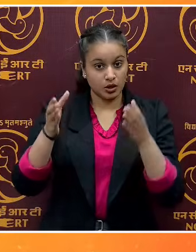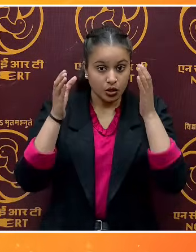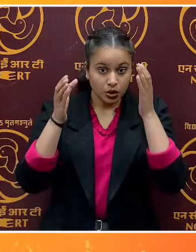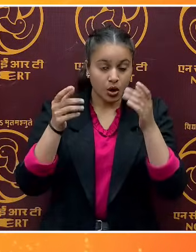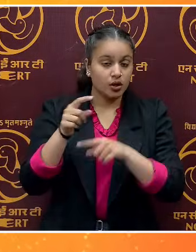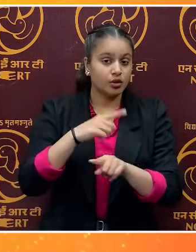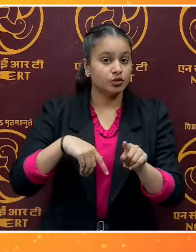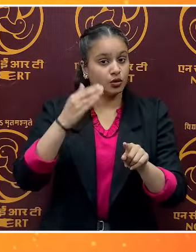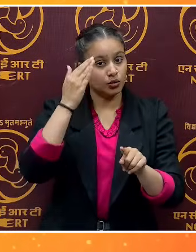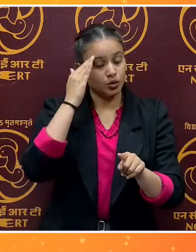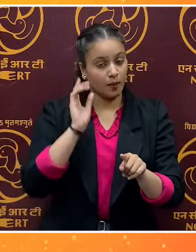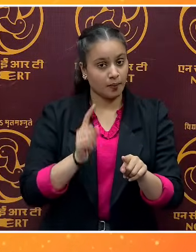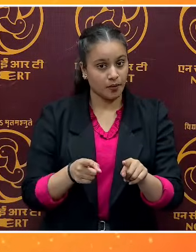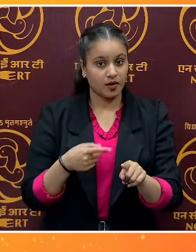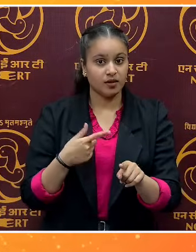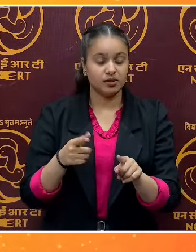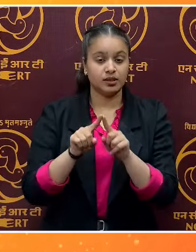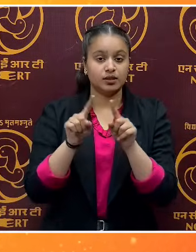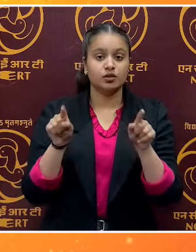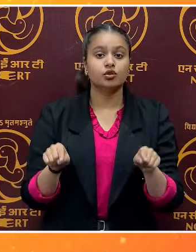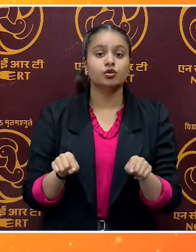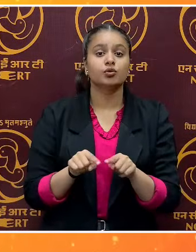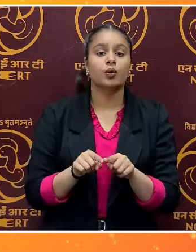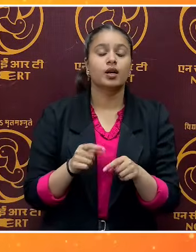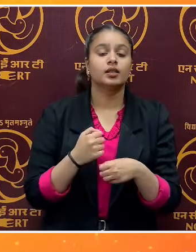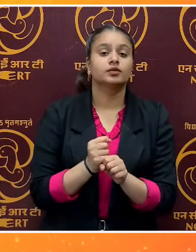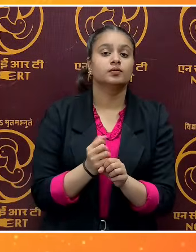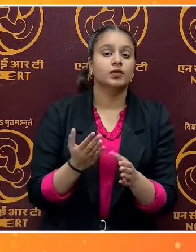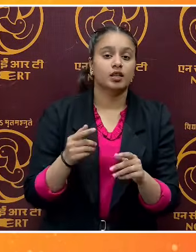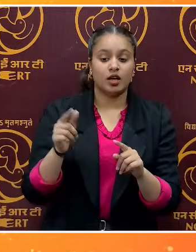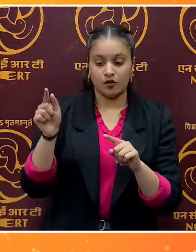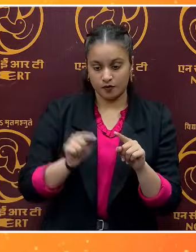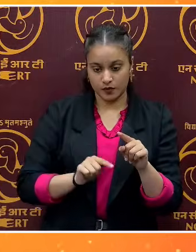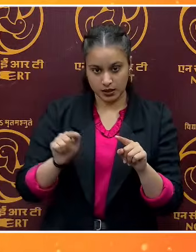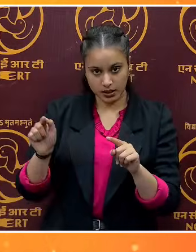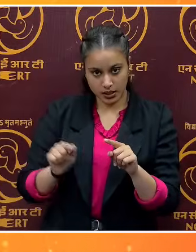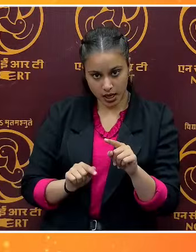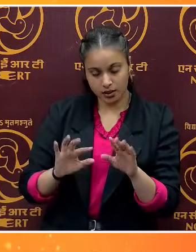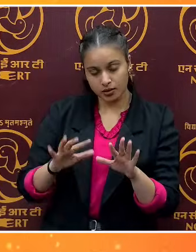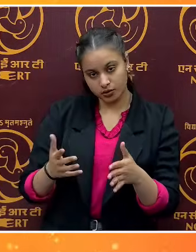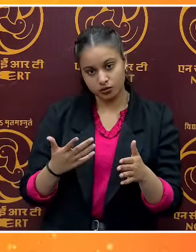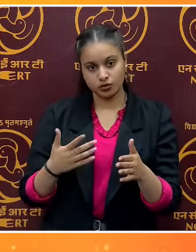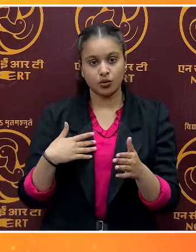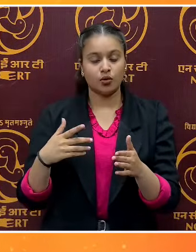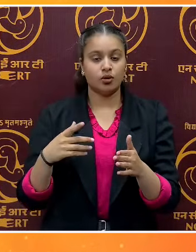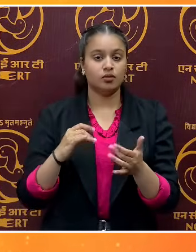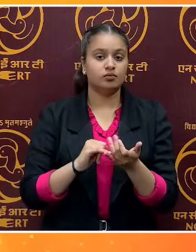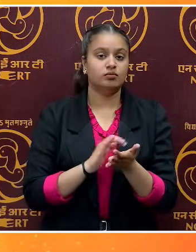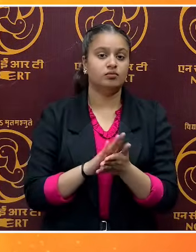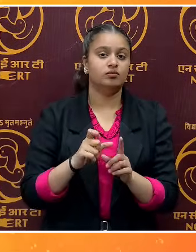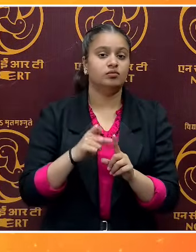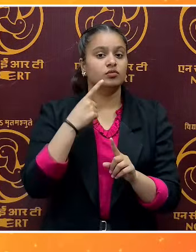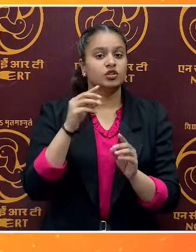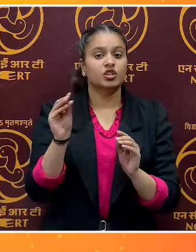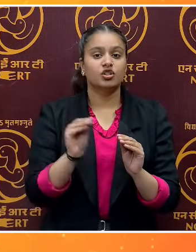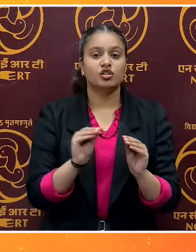of constructing squares, making diagonals and then shading them in this way.